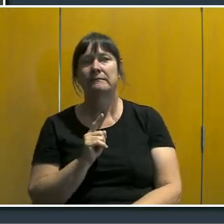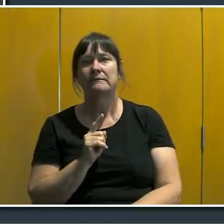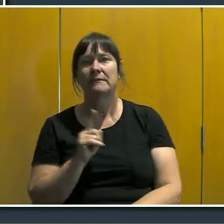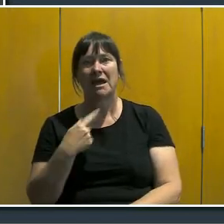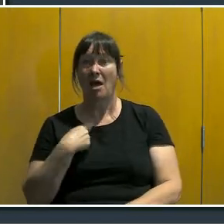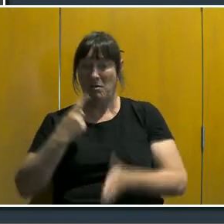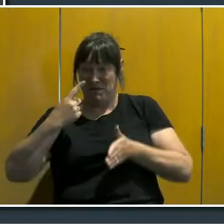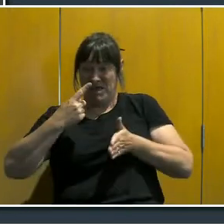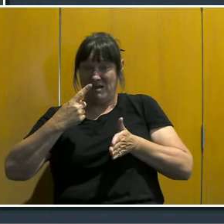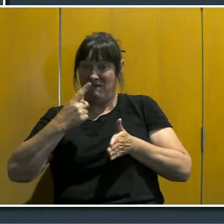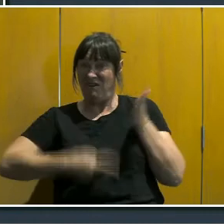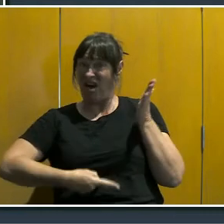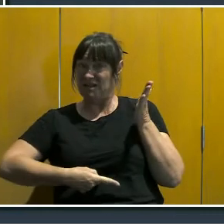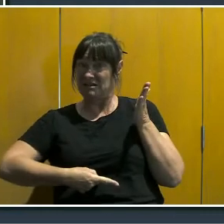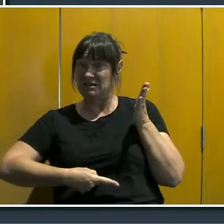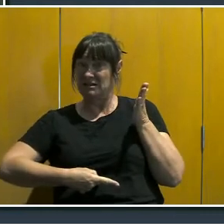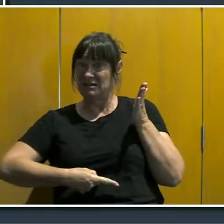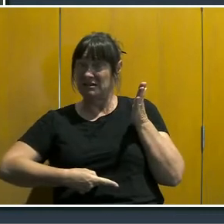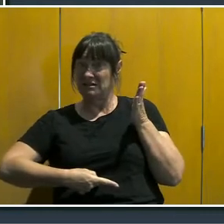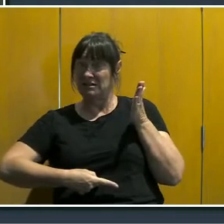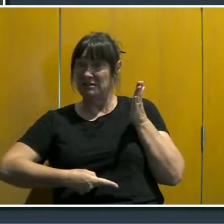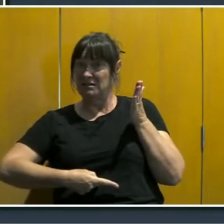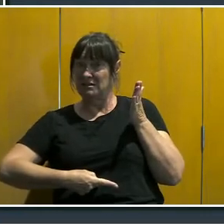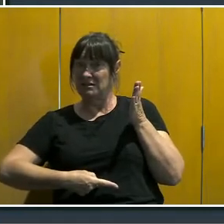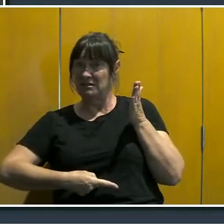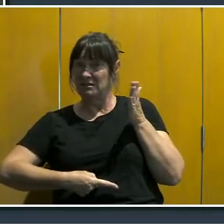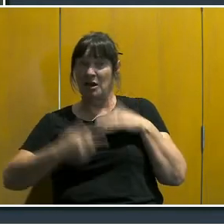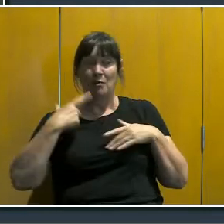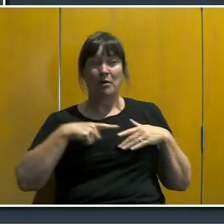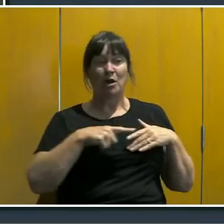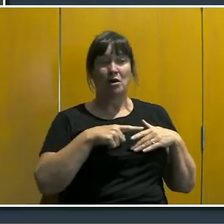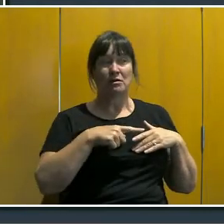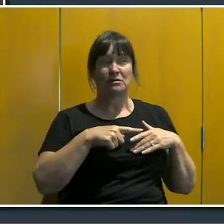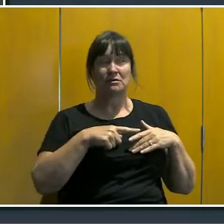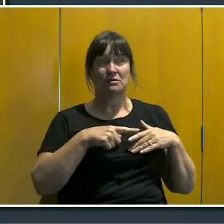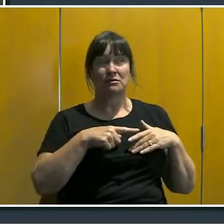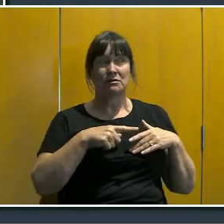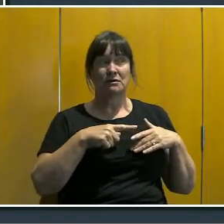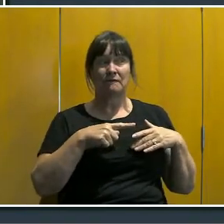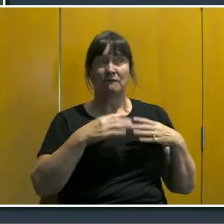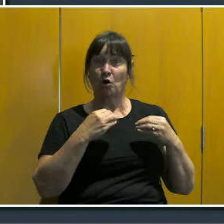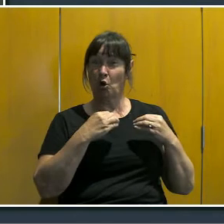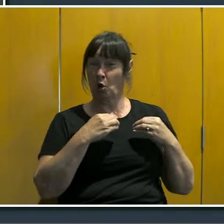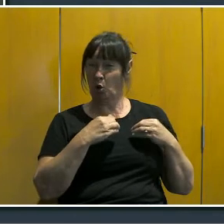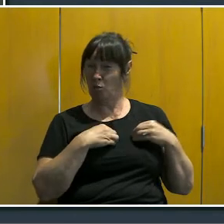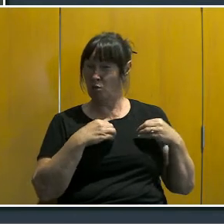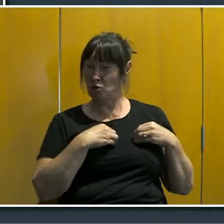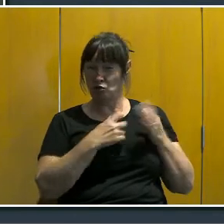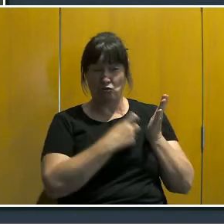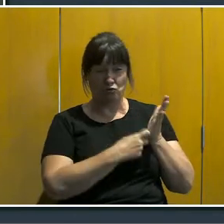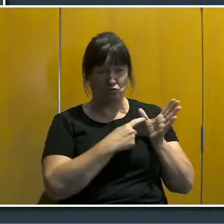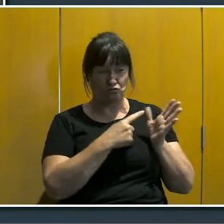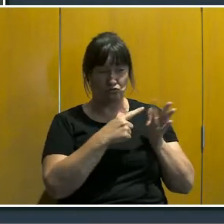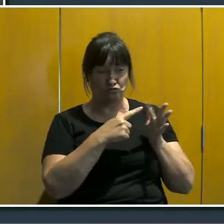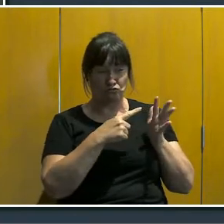penalised to compensate for a lowering of rates for commercial interests? That is one thing I would really like